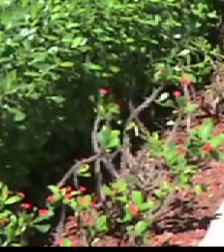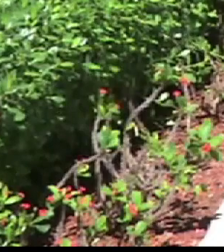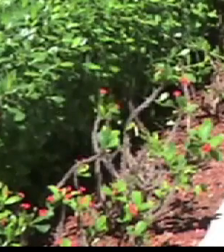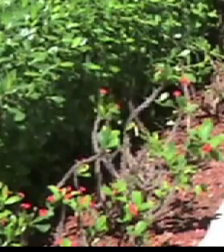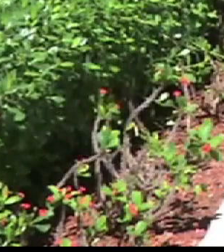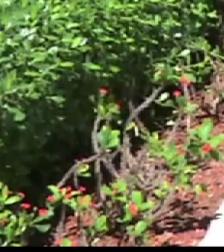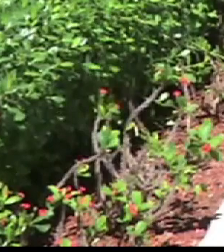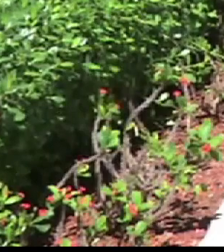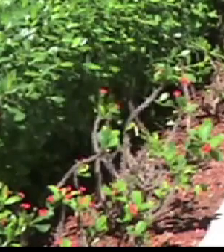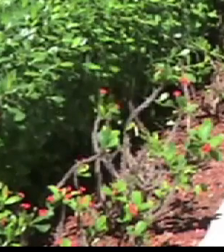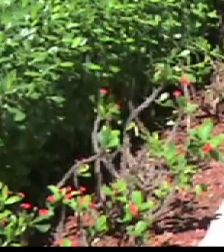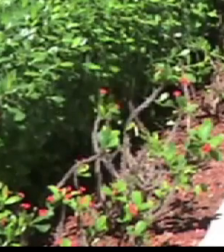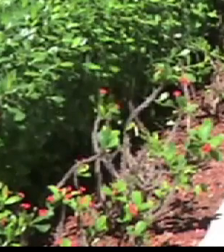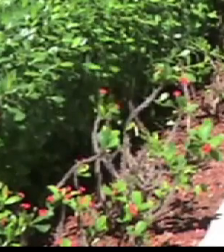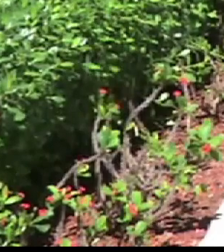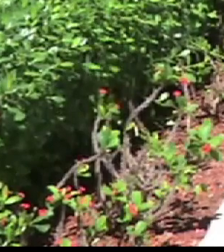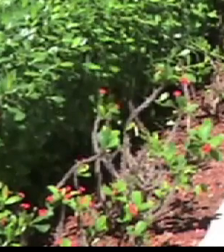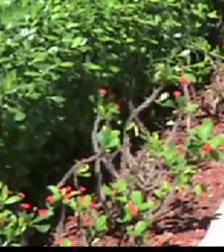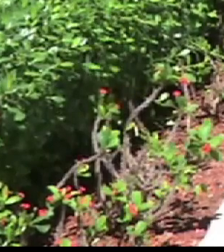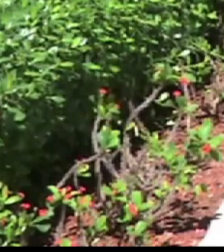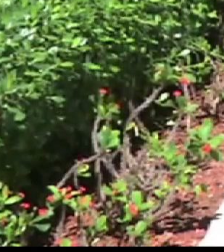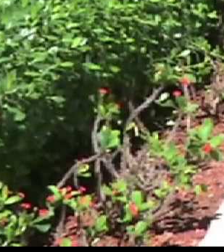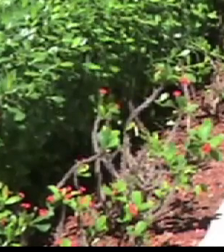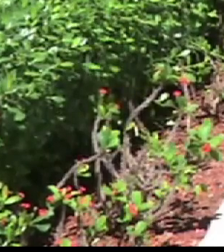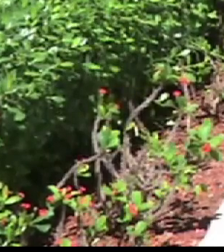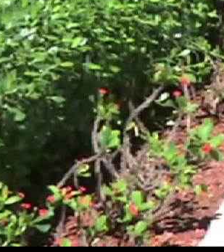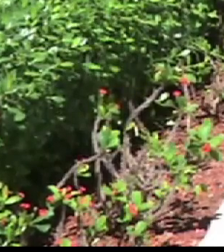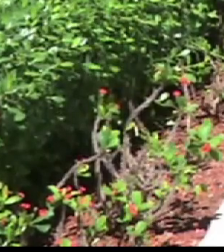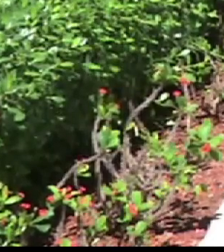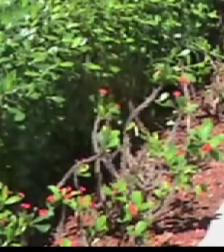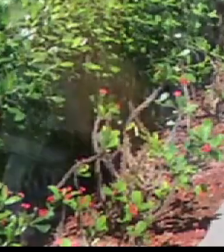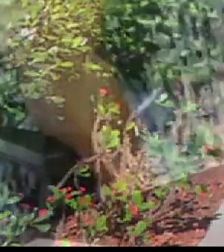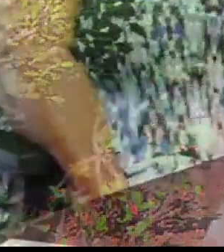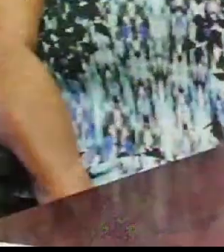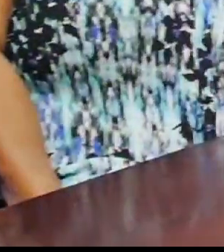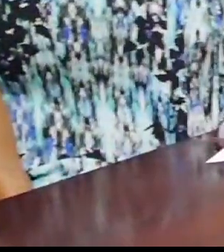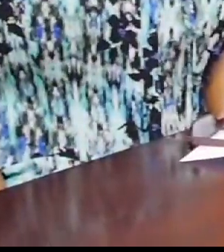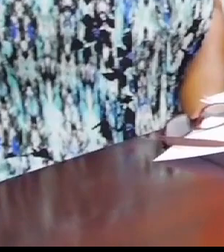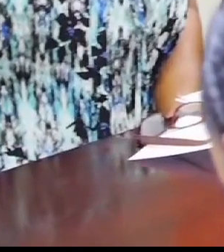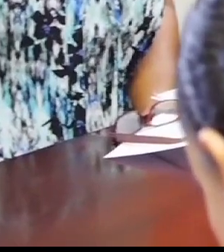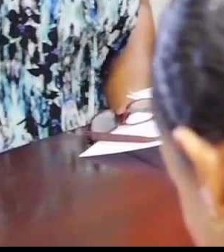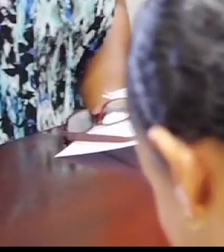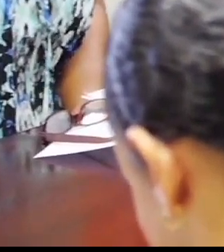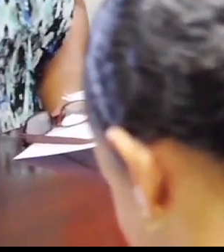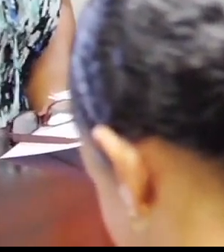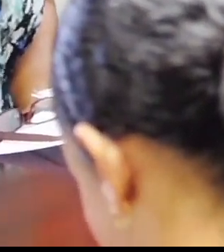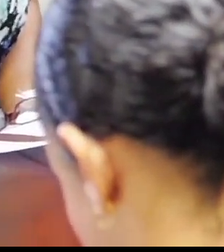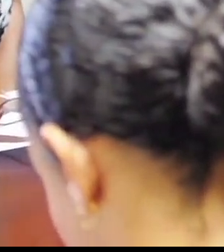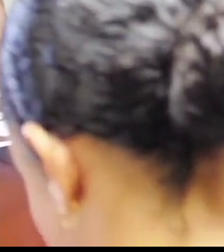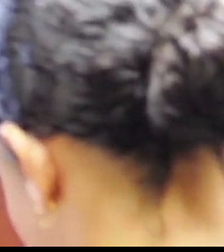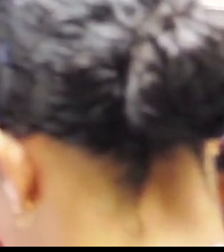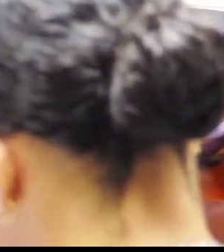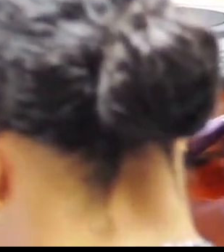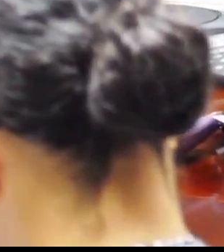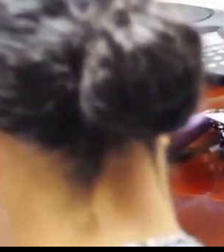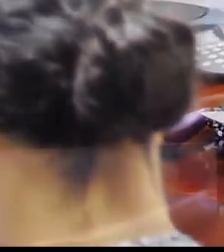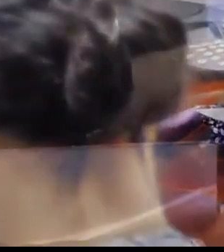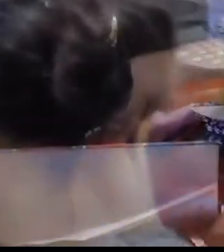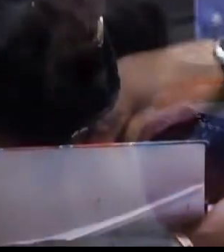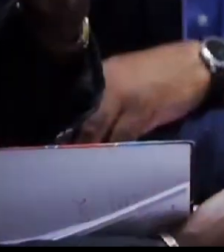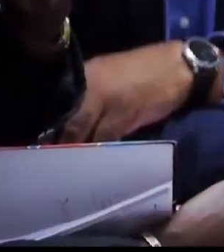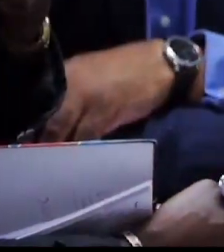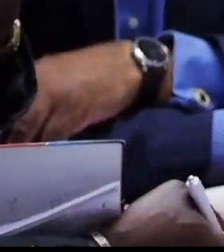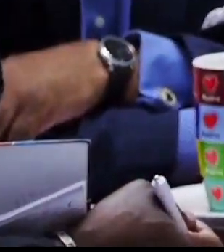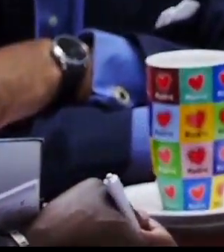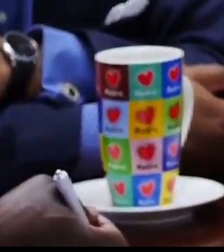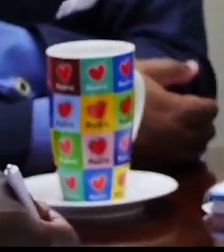help, and I just cannot thank the Bahamian people sufficiently for that. The Ministry of Tourism, members of the Bahamas Hotel and